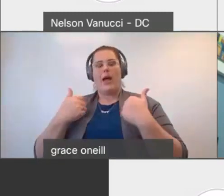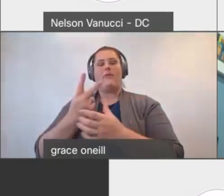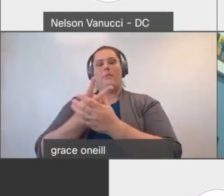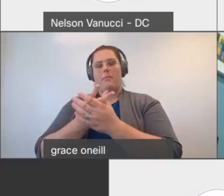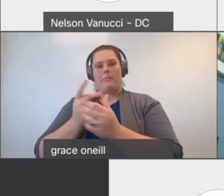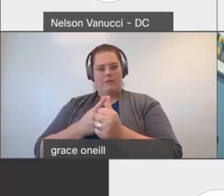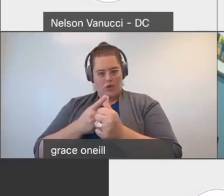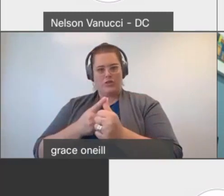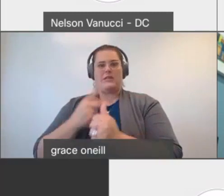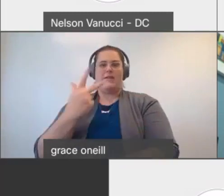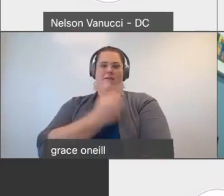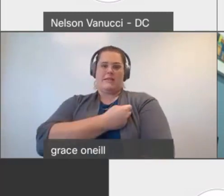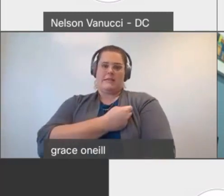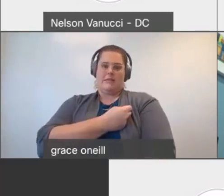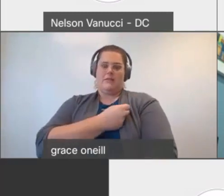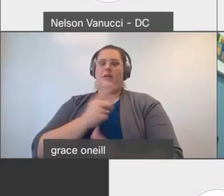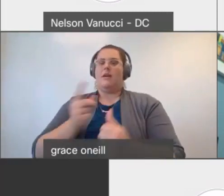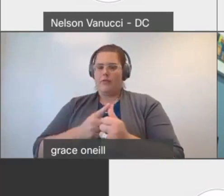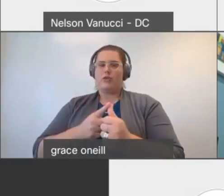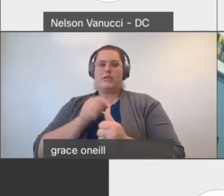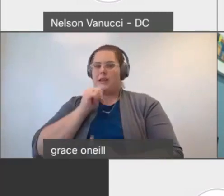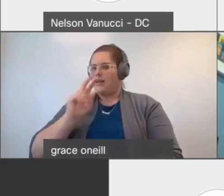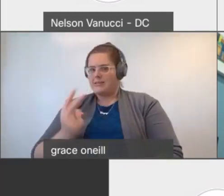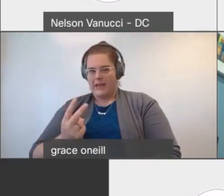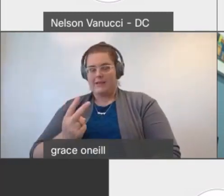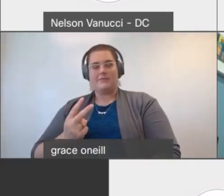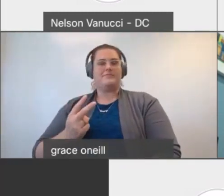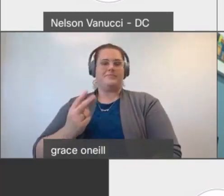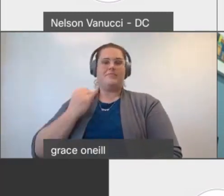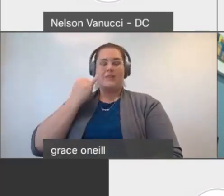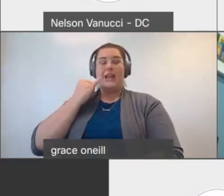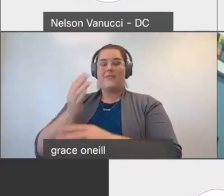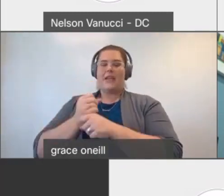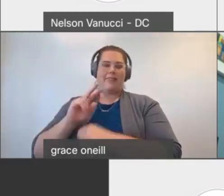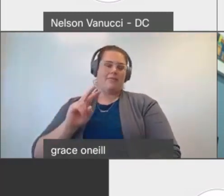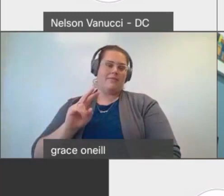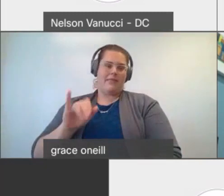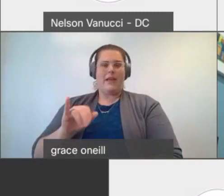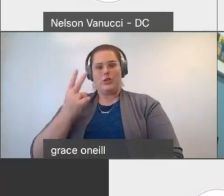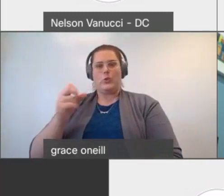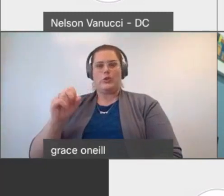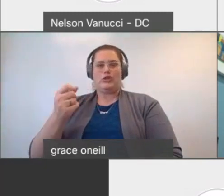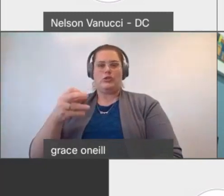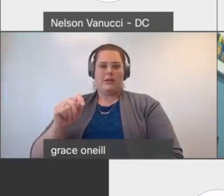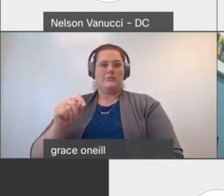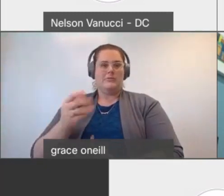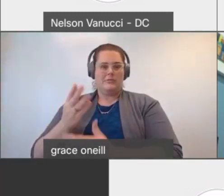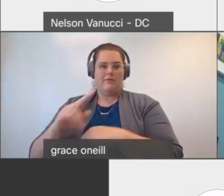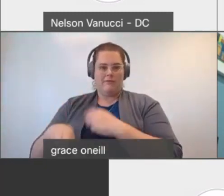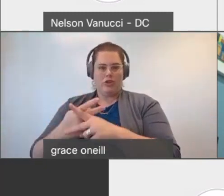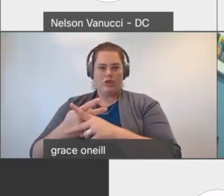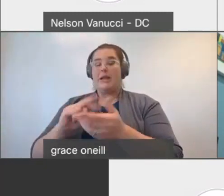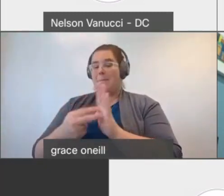first shot if they're getting the 2-shot combination. So that actual number could be a little bit